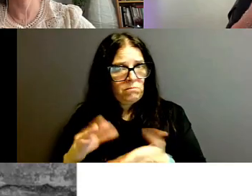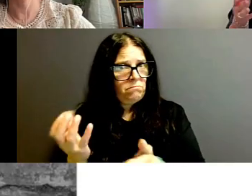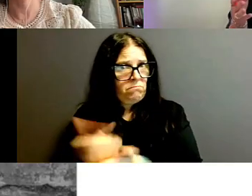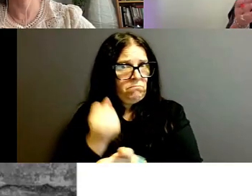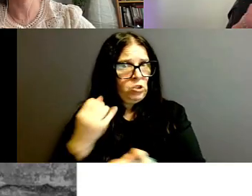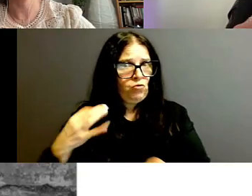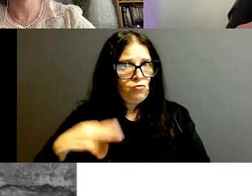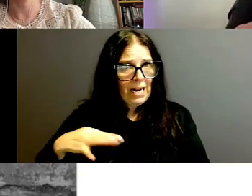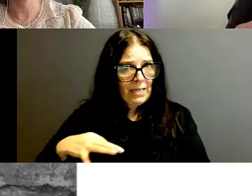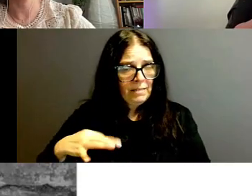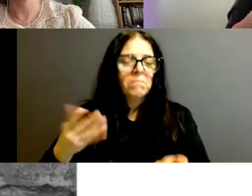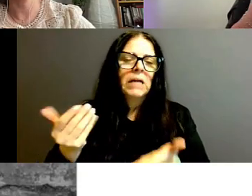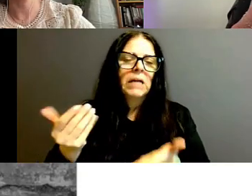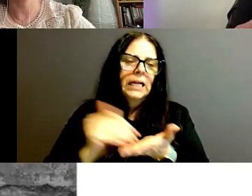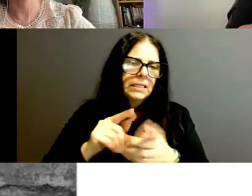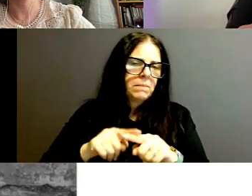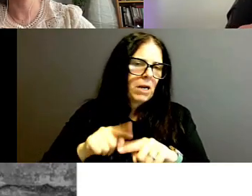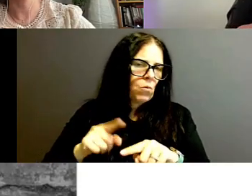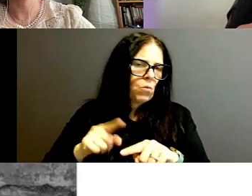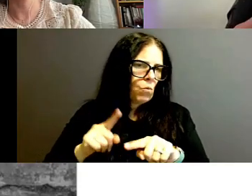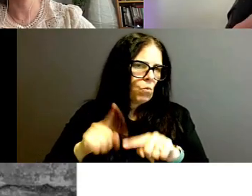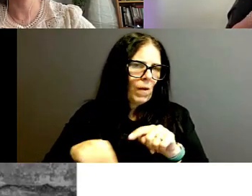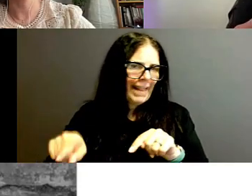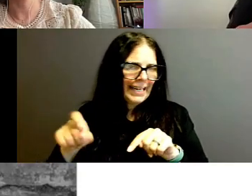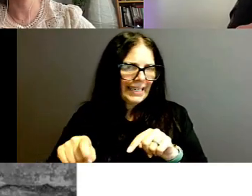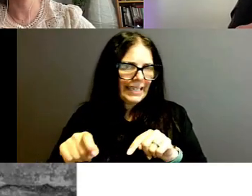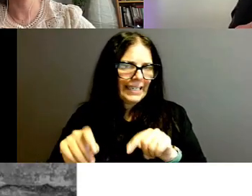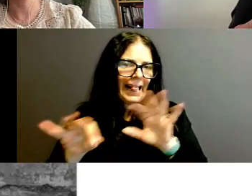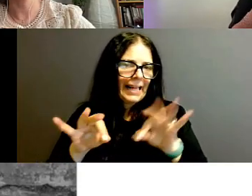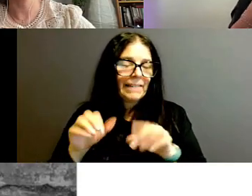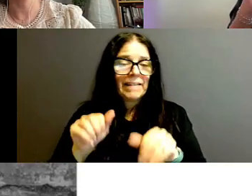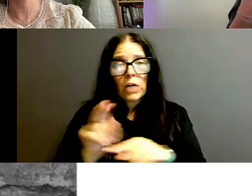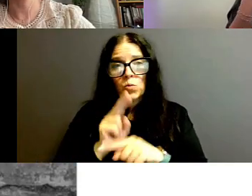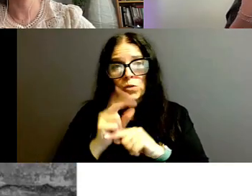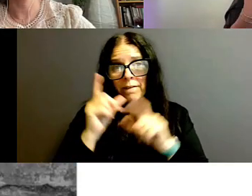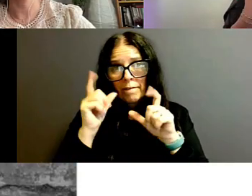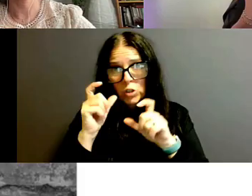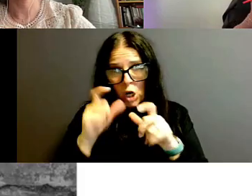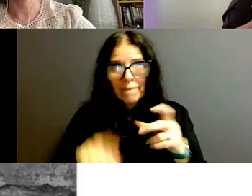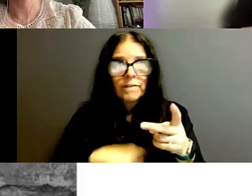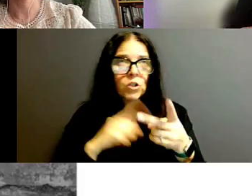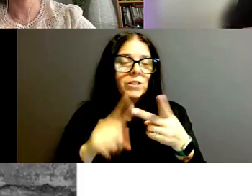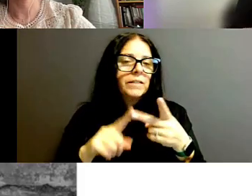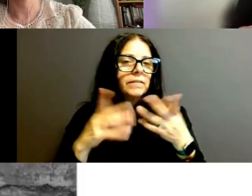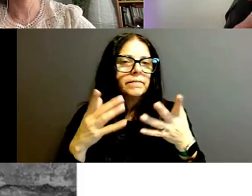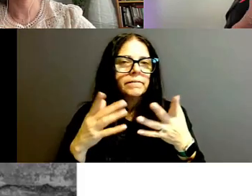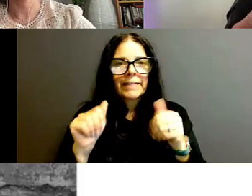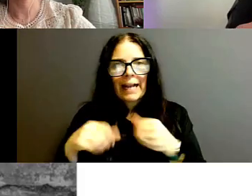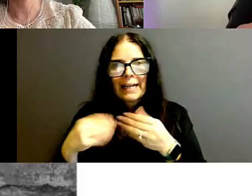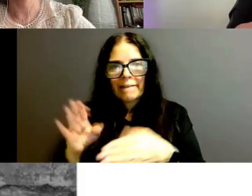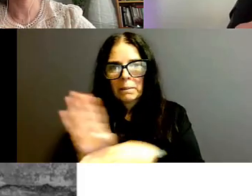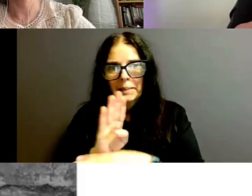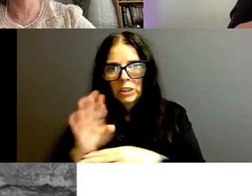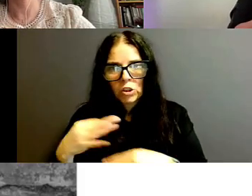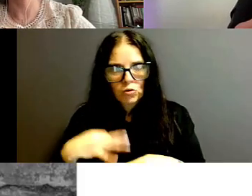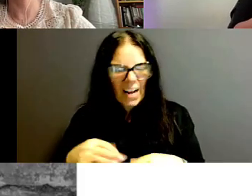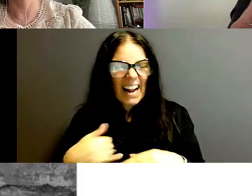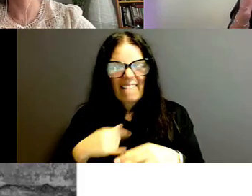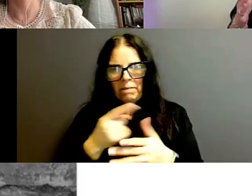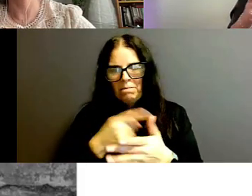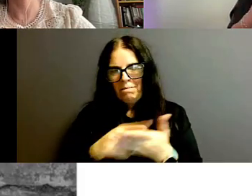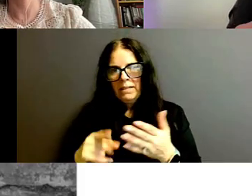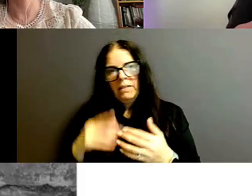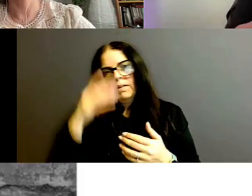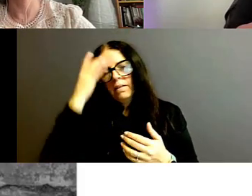they, depending again what they need, whatever elective, they can earn photography. We can give them a business credit. We